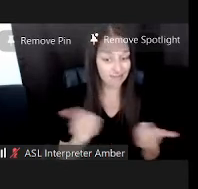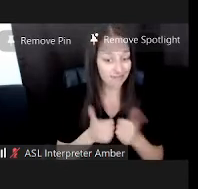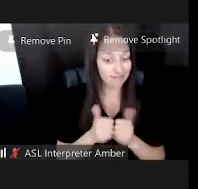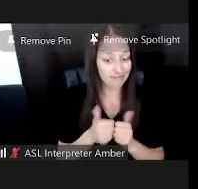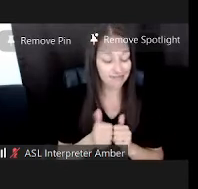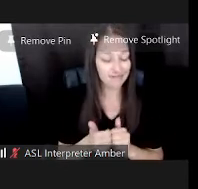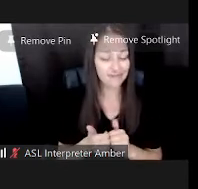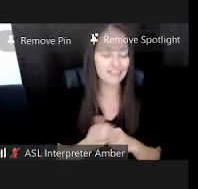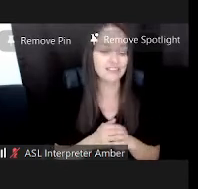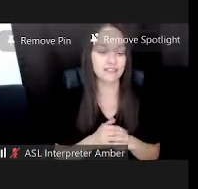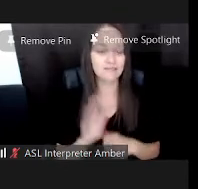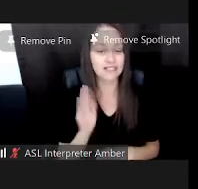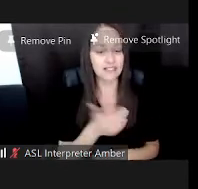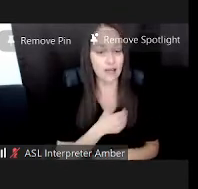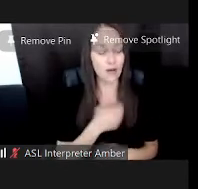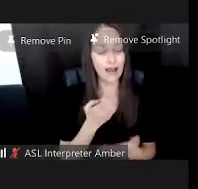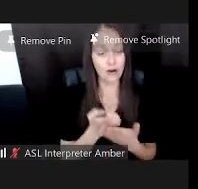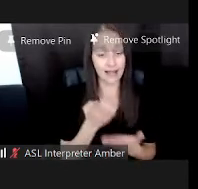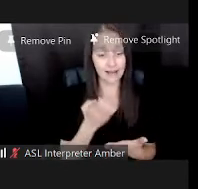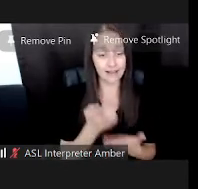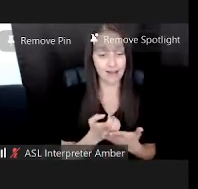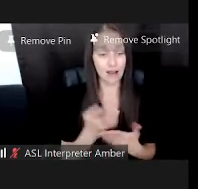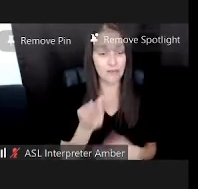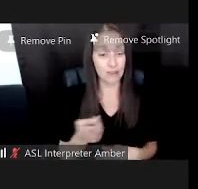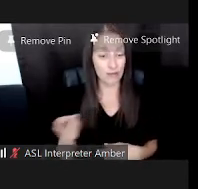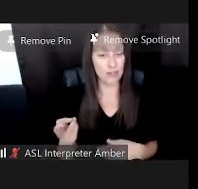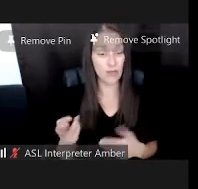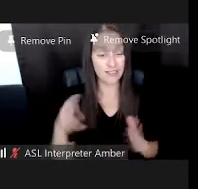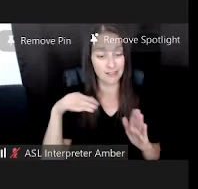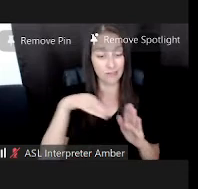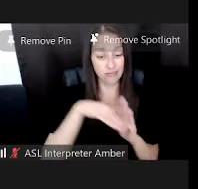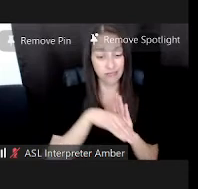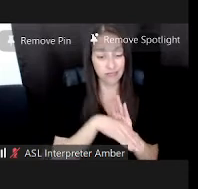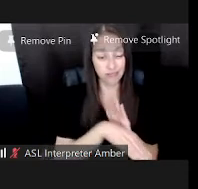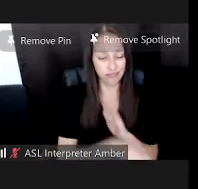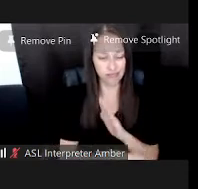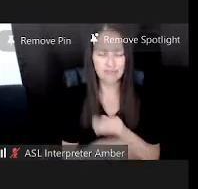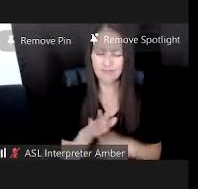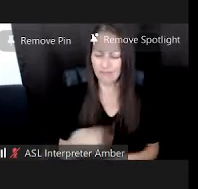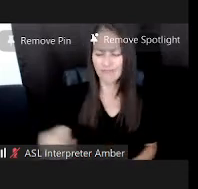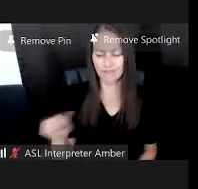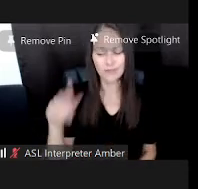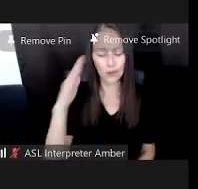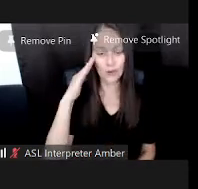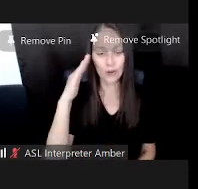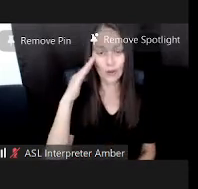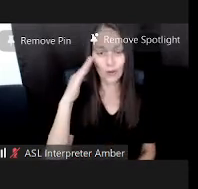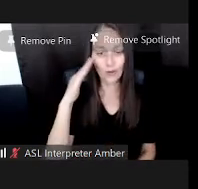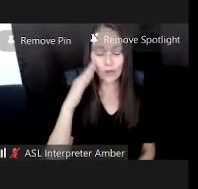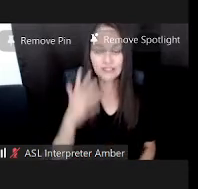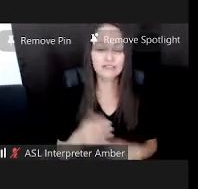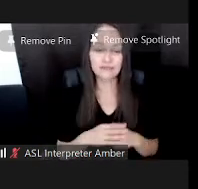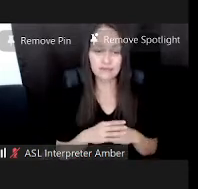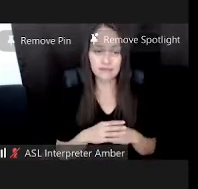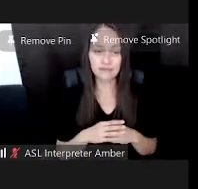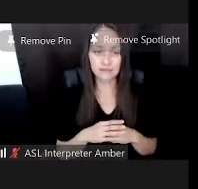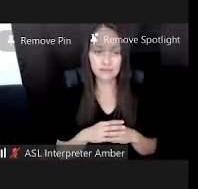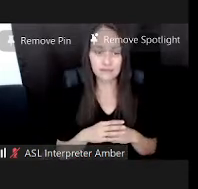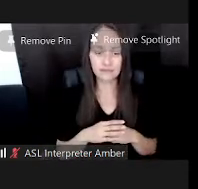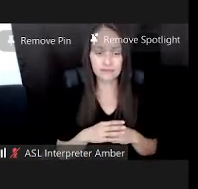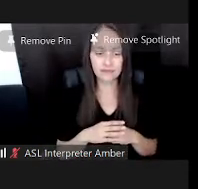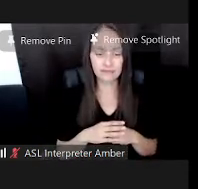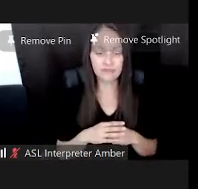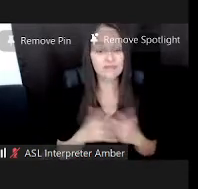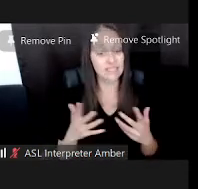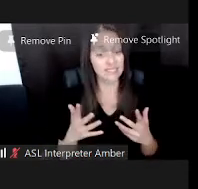although our economic resource position has nosedived, which everyone is vividly aware of, that is nothing in comparison to what was going